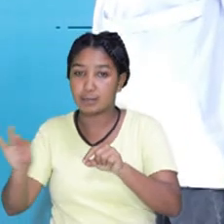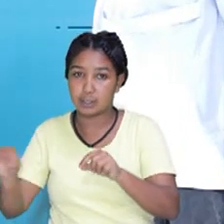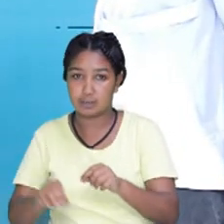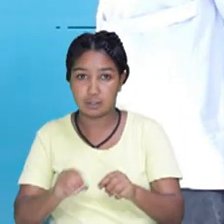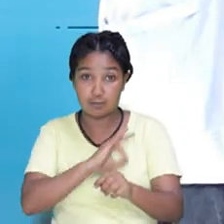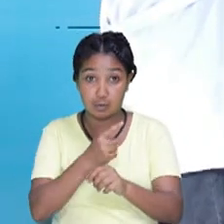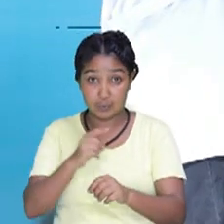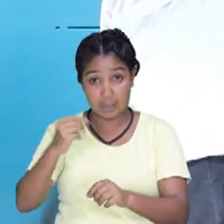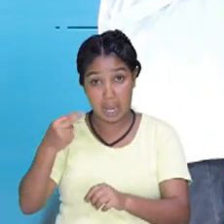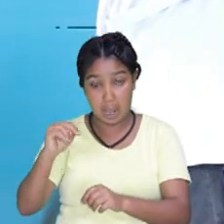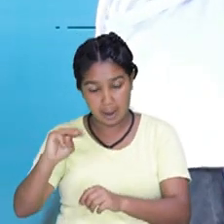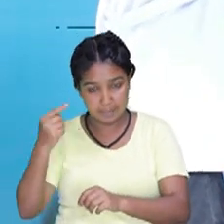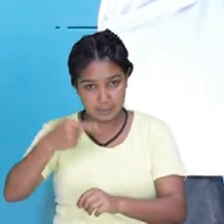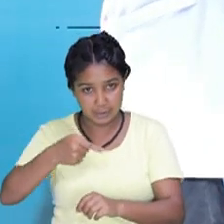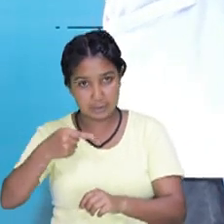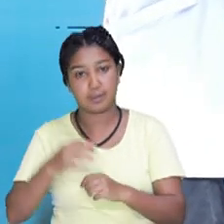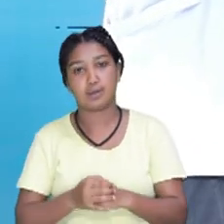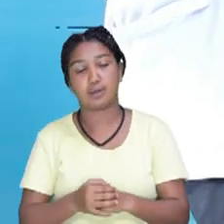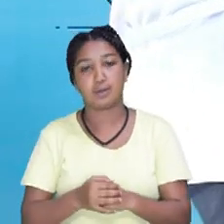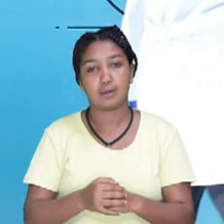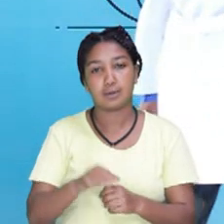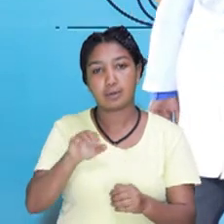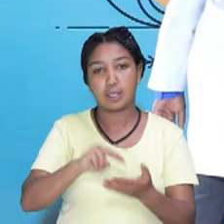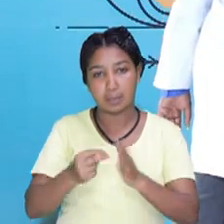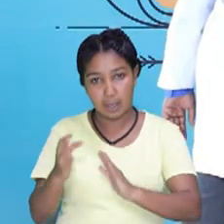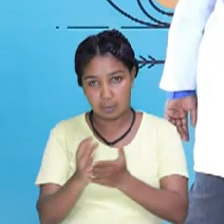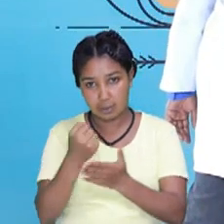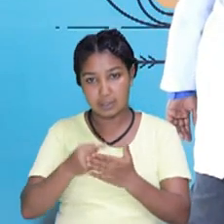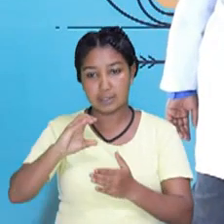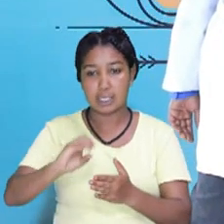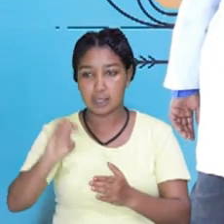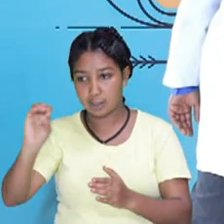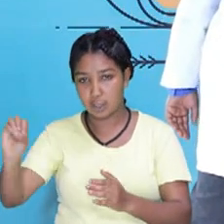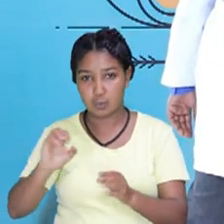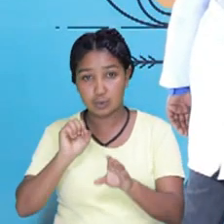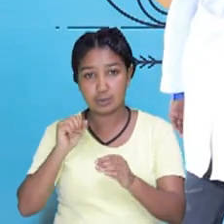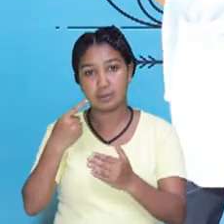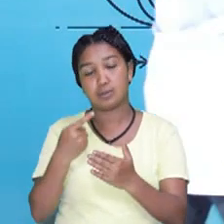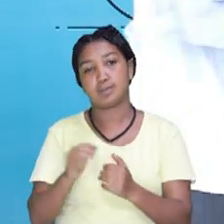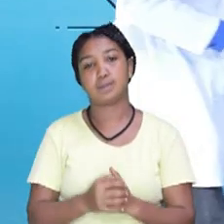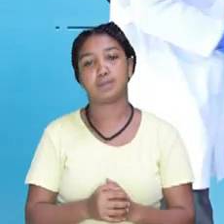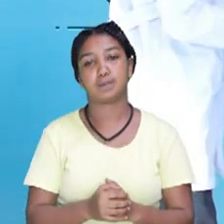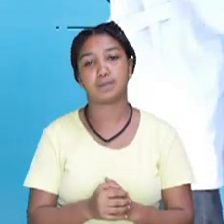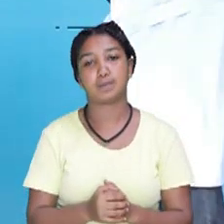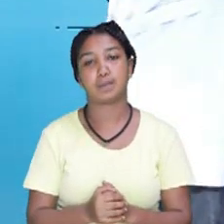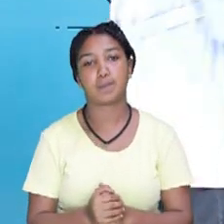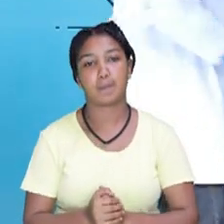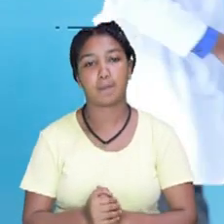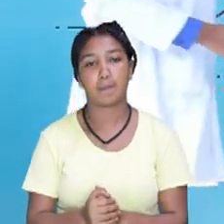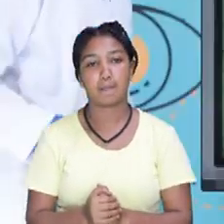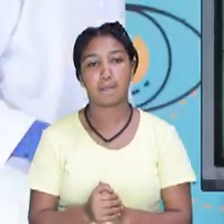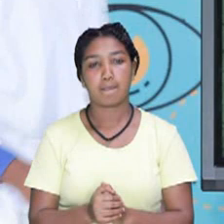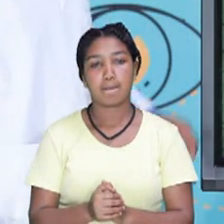is mg, and the displacement is as well downward, so that we can take this theta as 0. That's why mgh is written